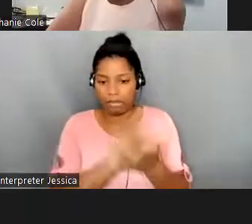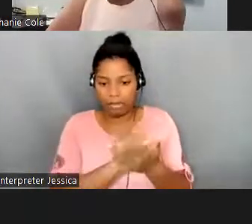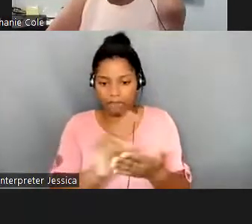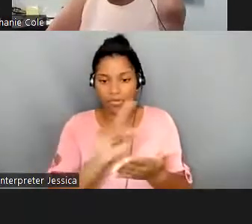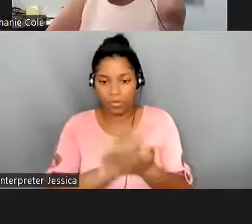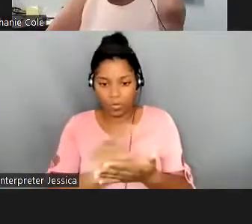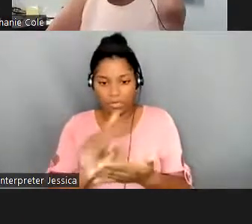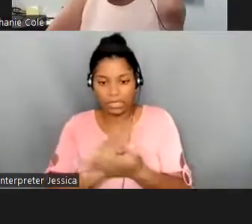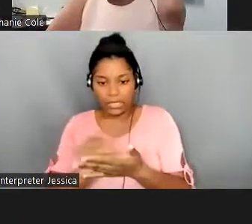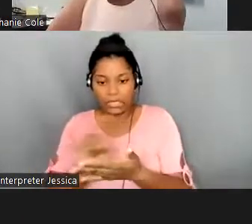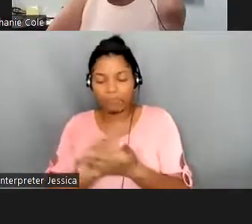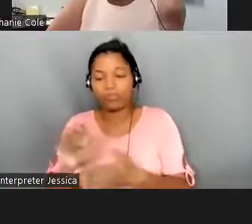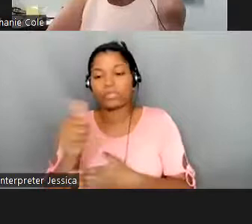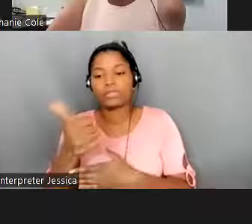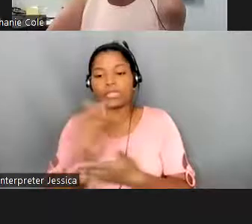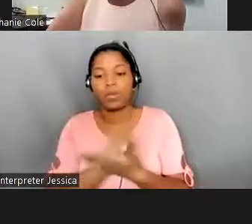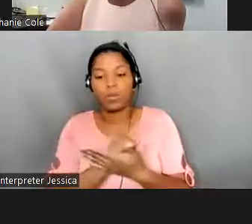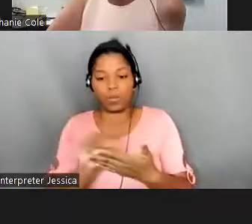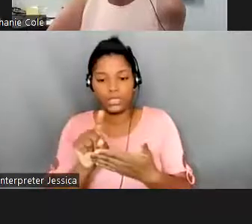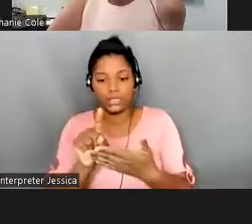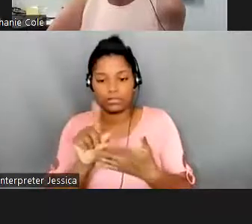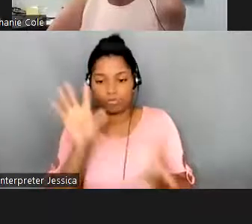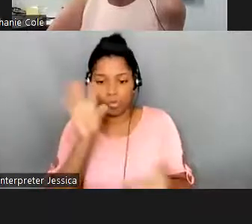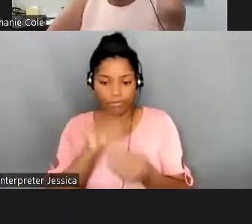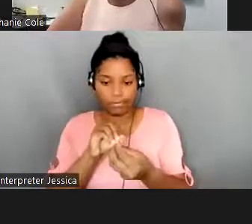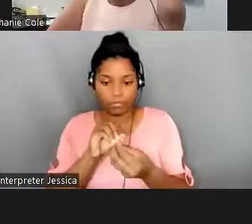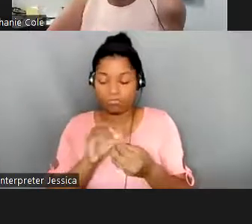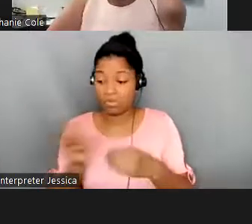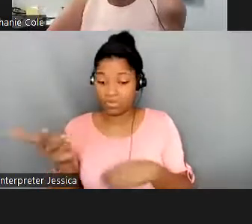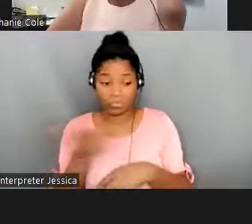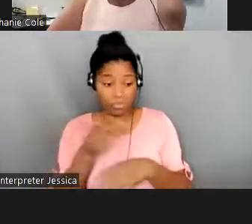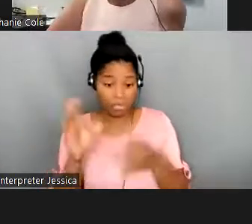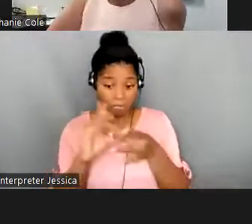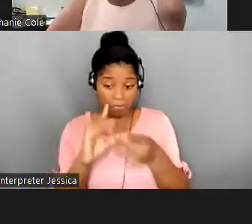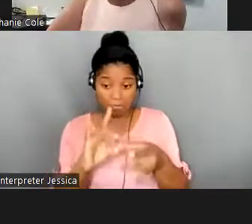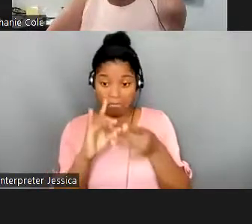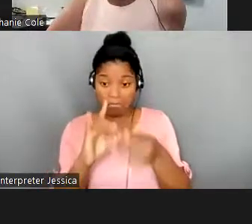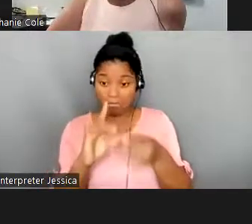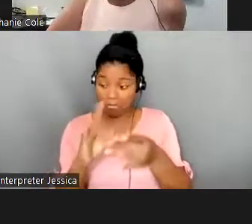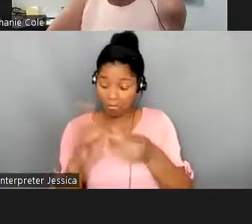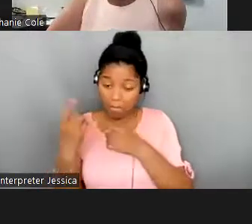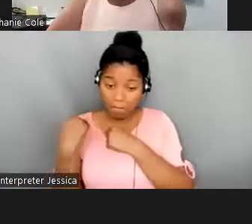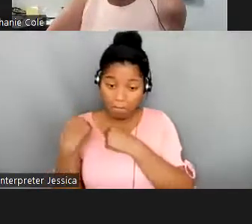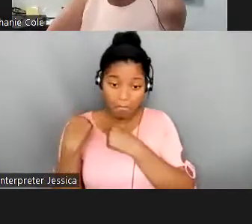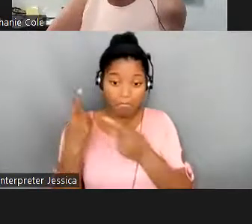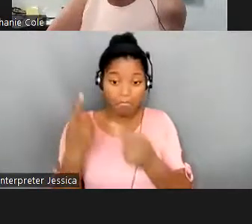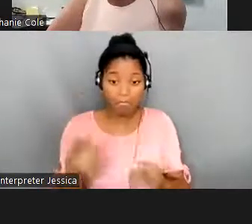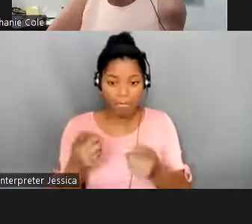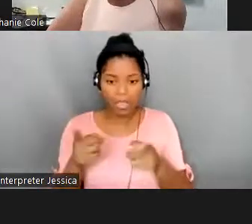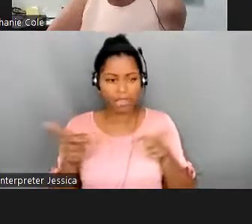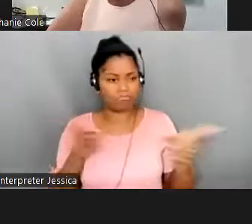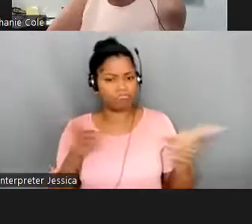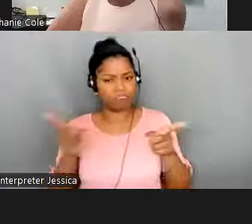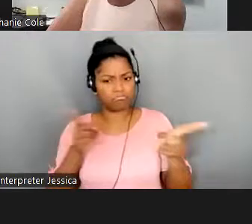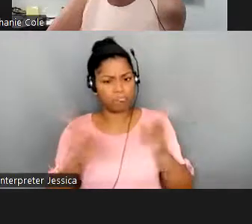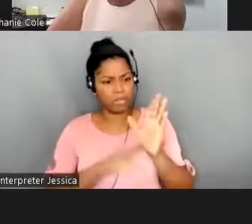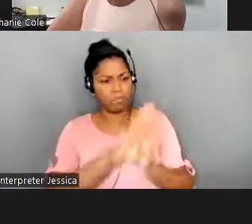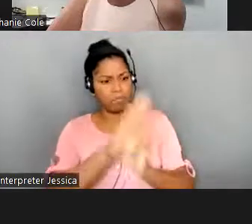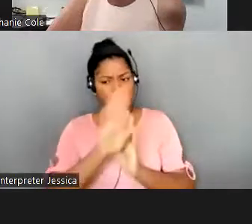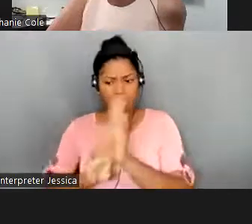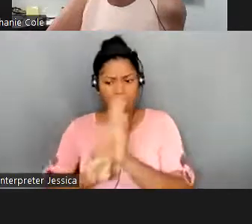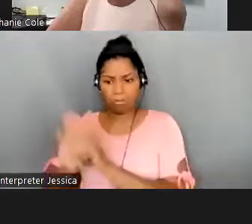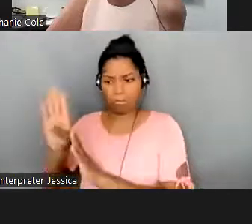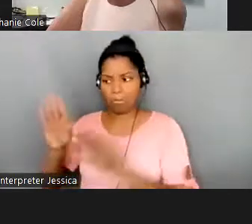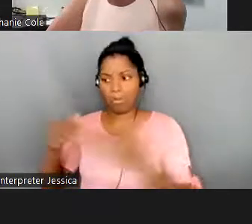10 weeks. And based on that friendship, both sides grew and thrive, and it's